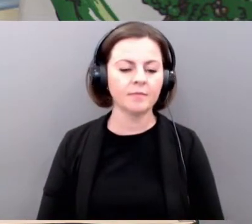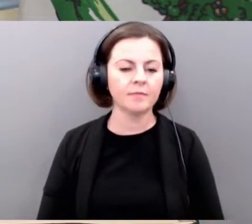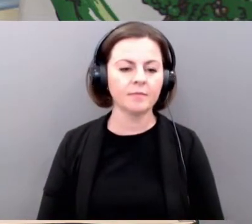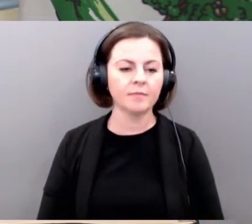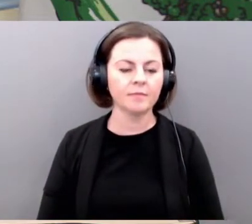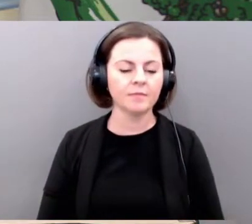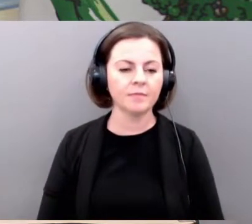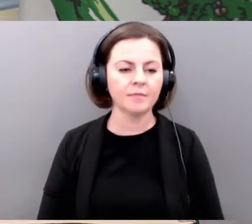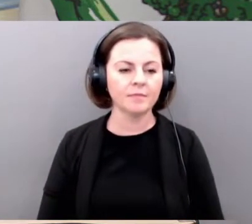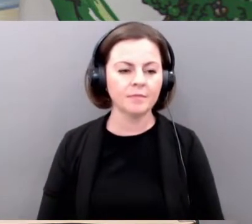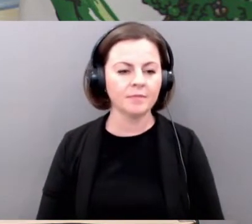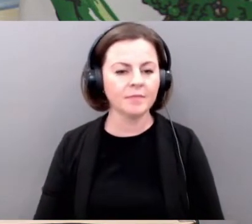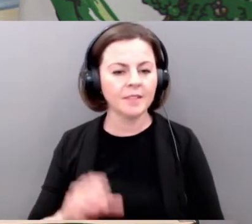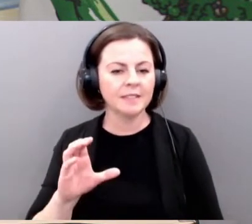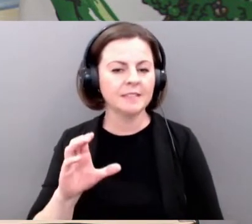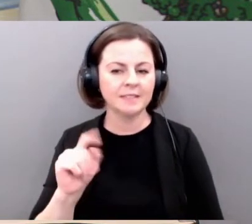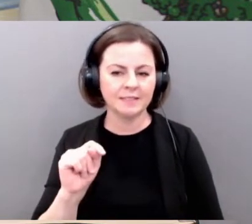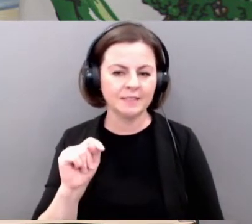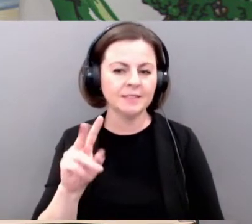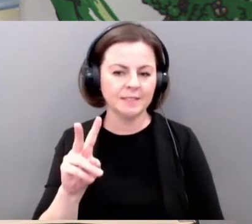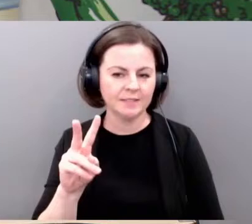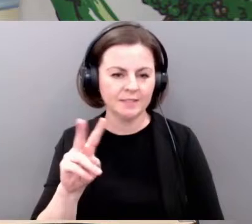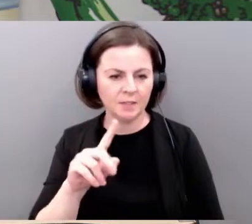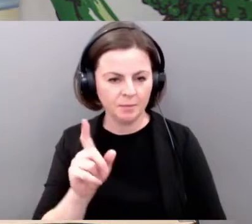Heidi Petrasic, CTV.